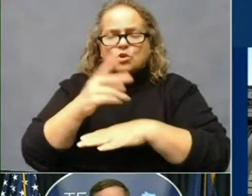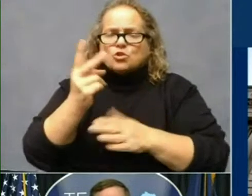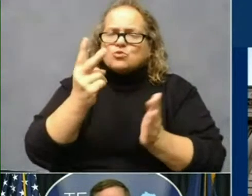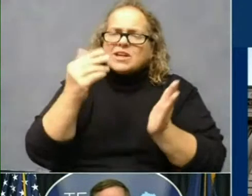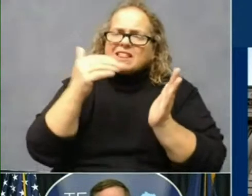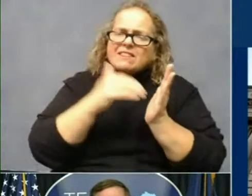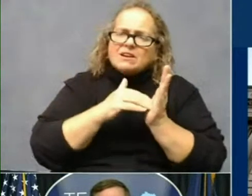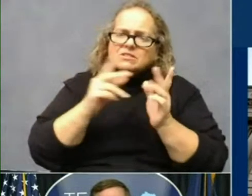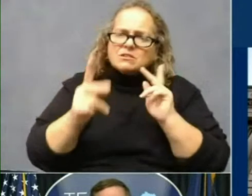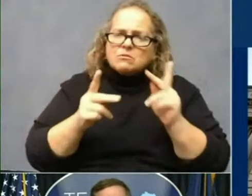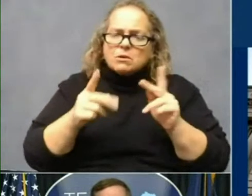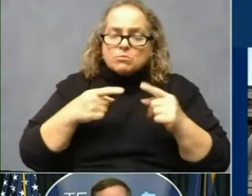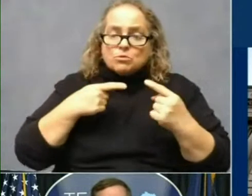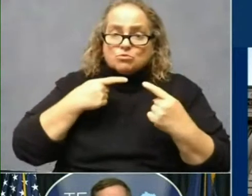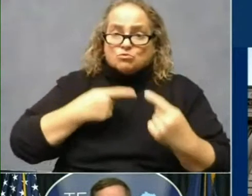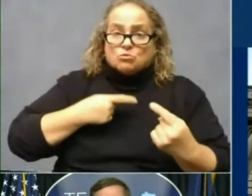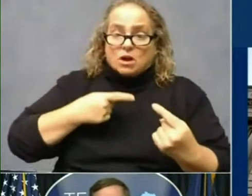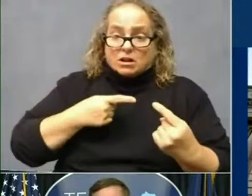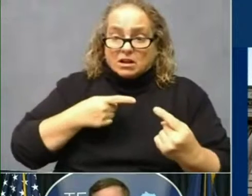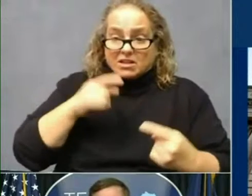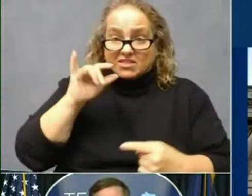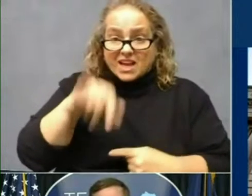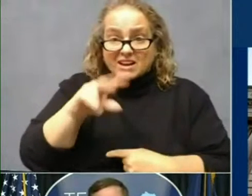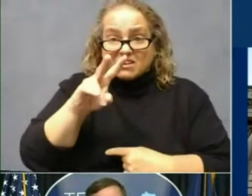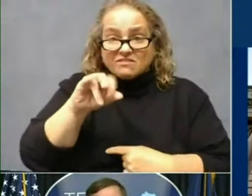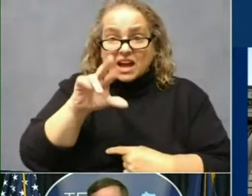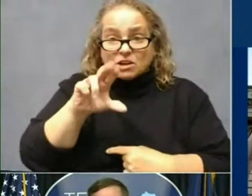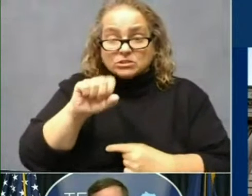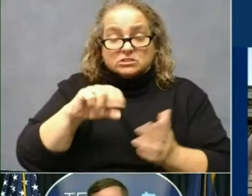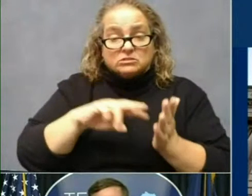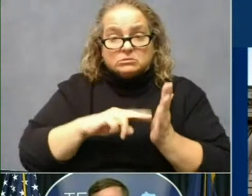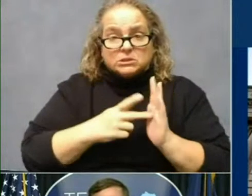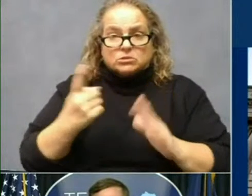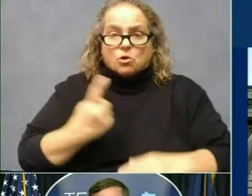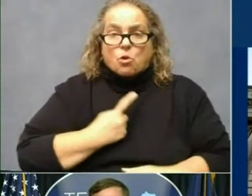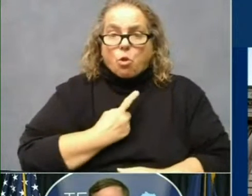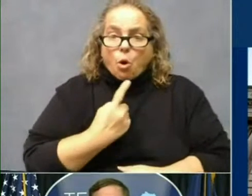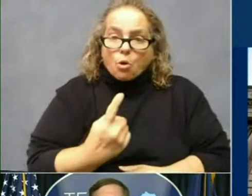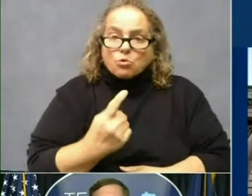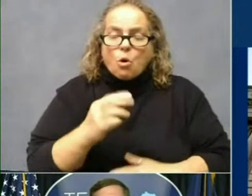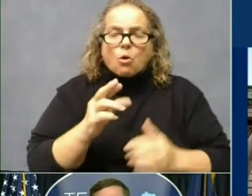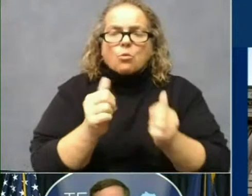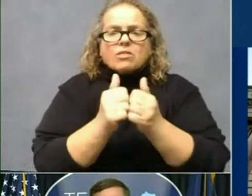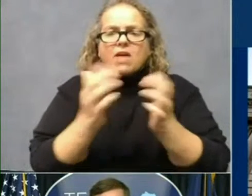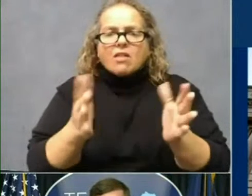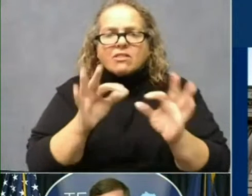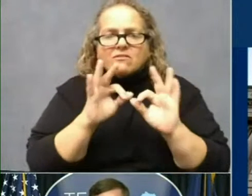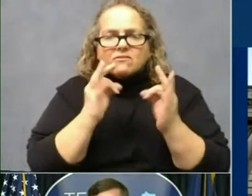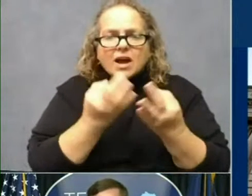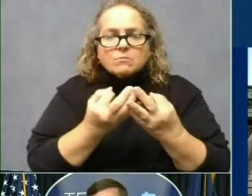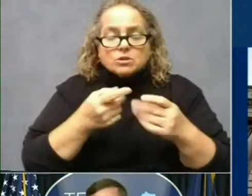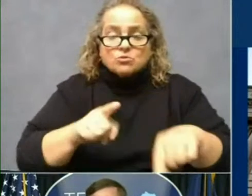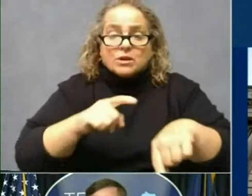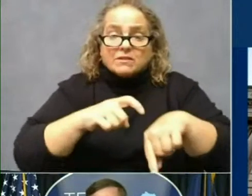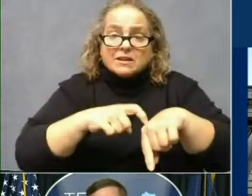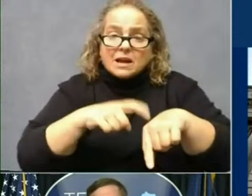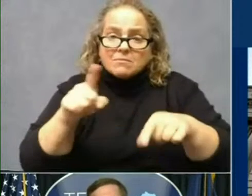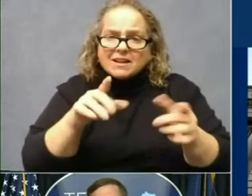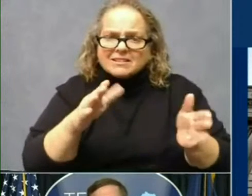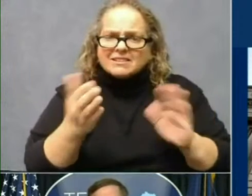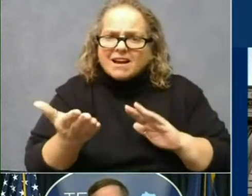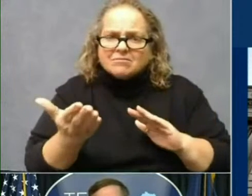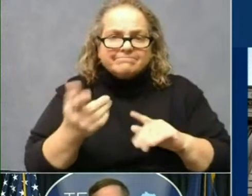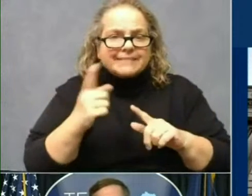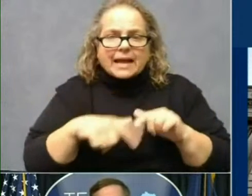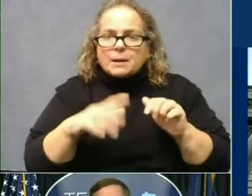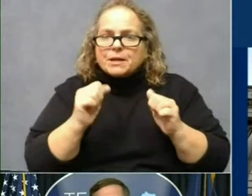were alone or without their family at the time of their passing, and an evil virus that doesn't